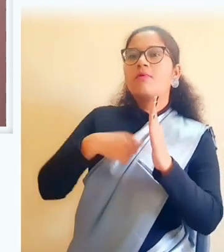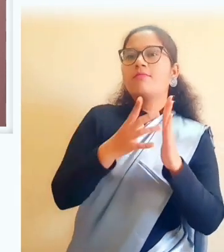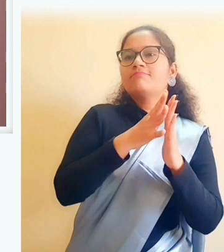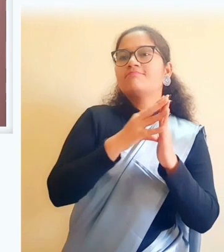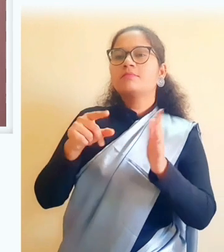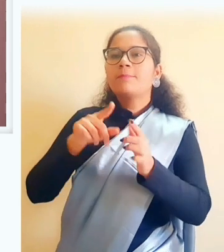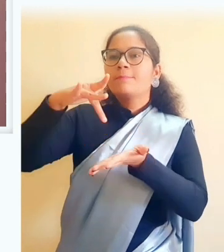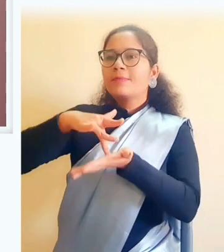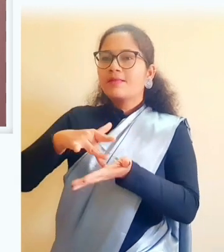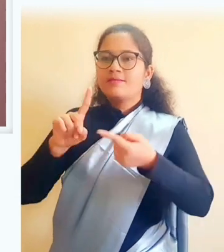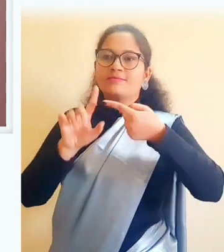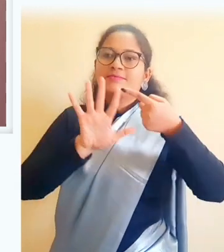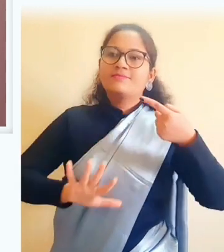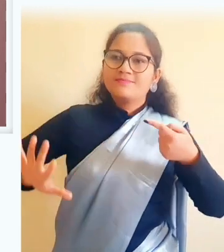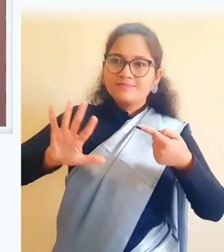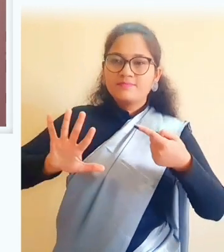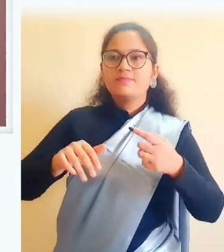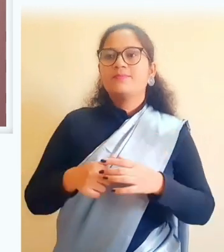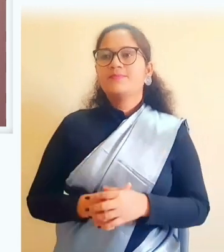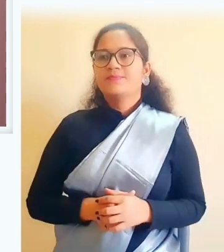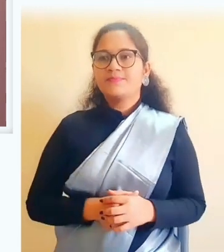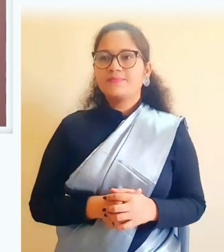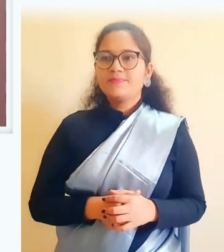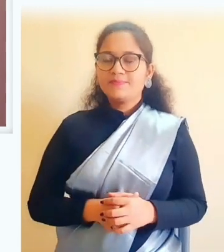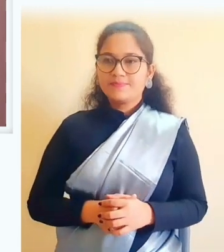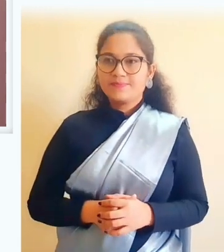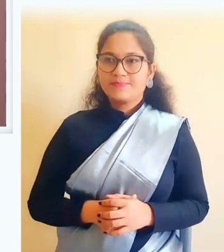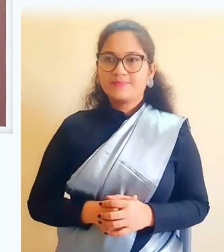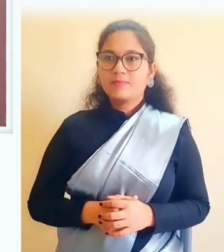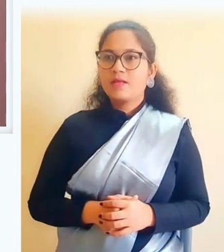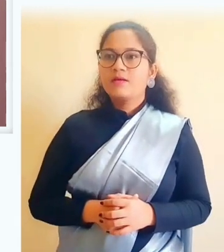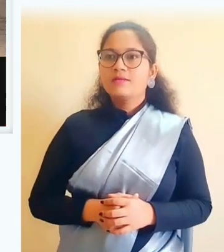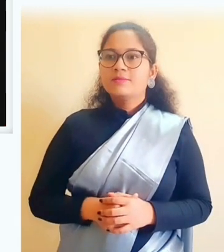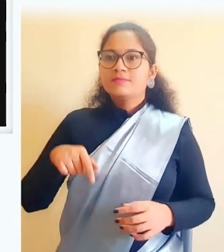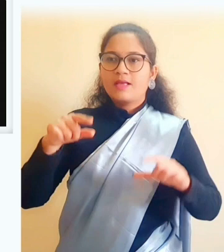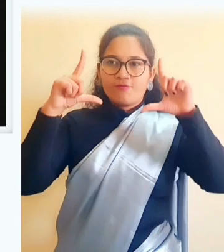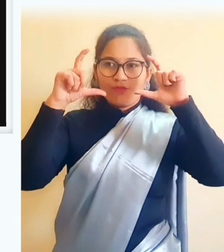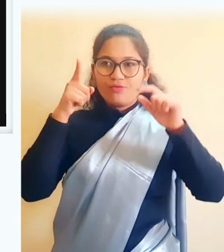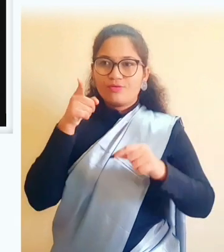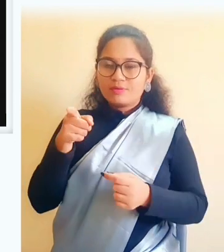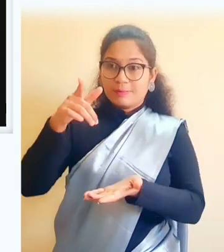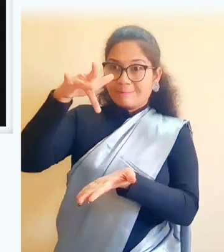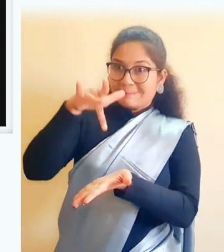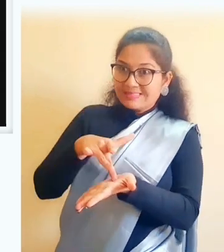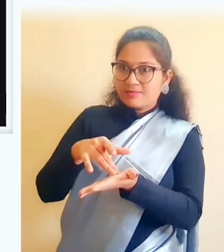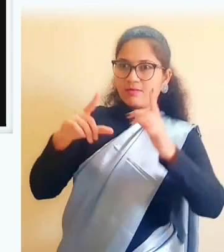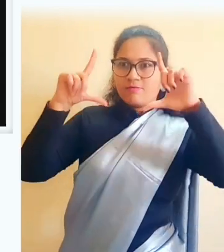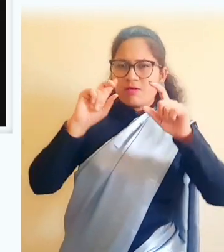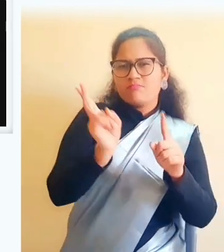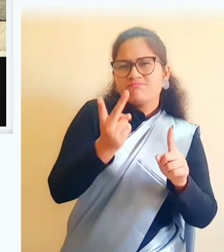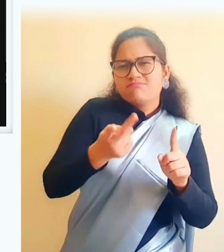and craftsmen in Europe in the development of the chinoiserie style. Just as with the photograph of the